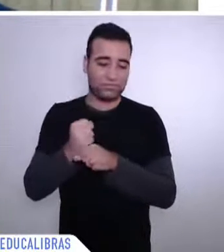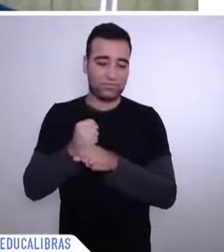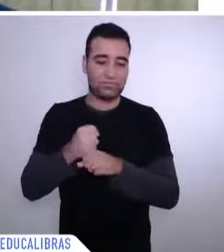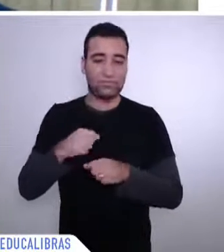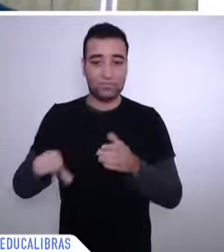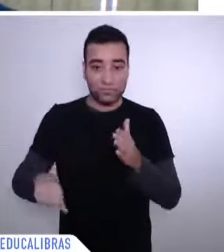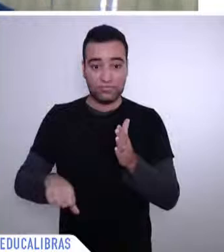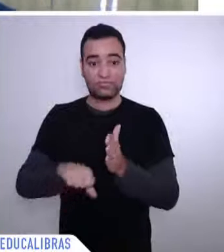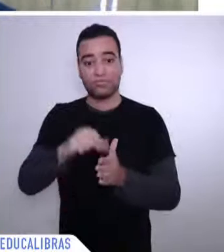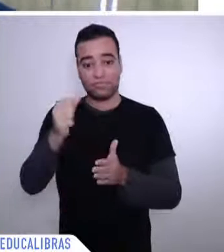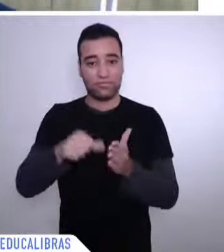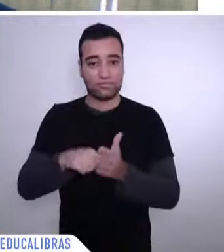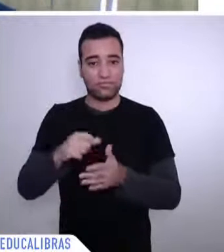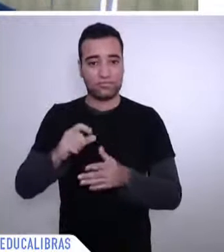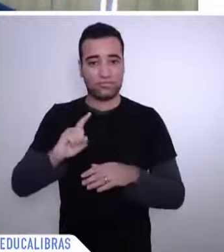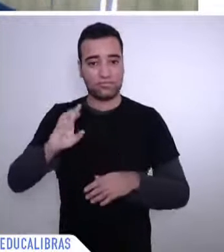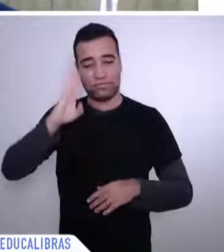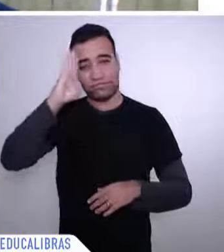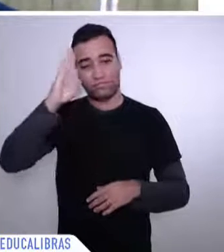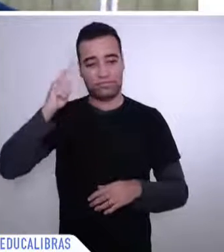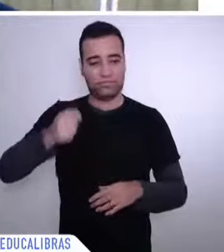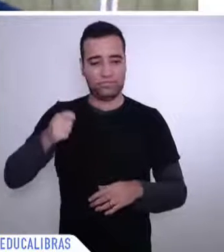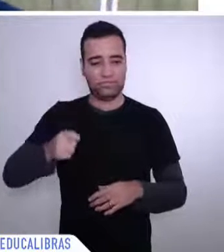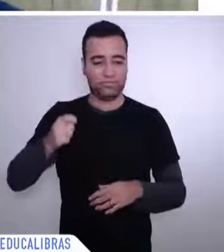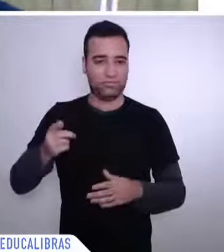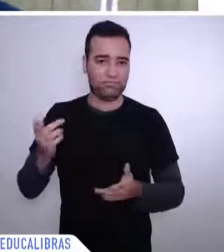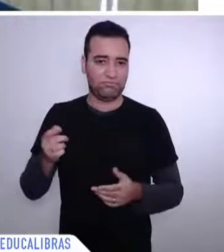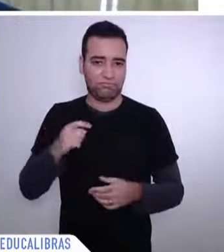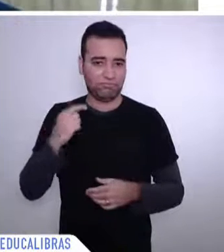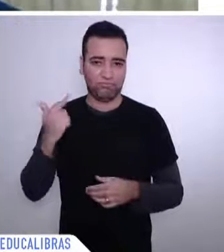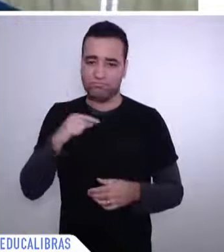probably reach its centenary.